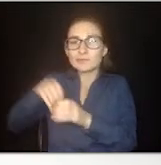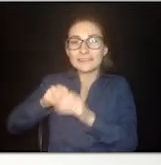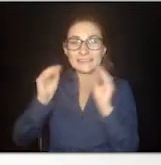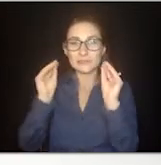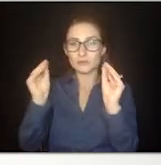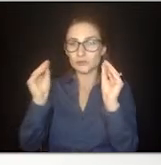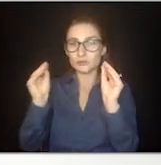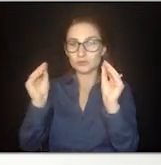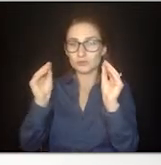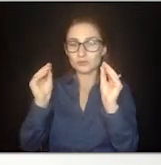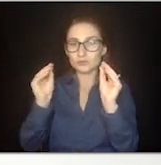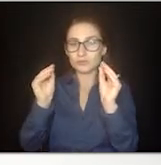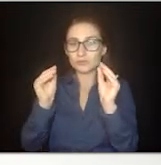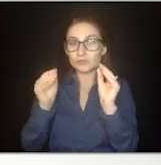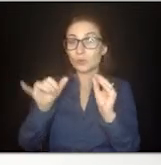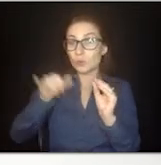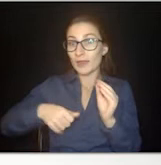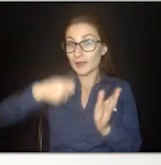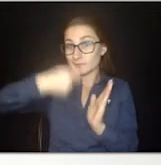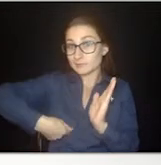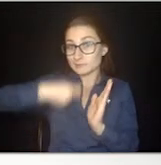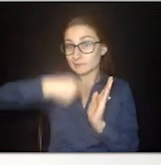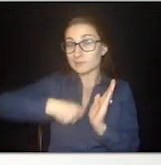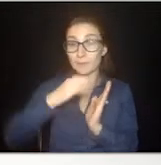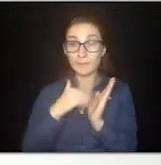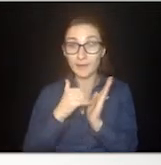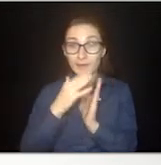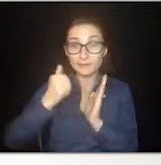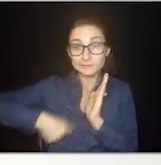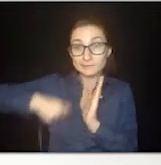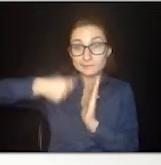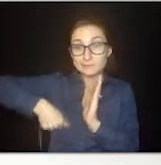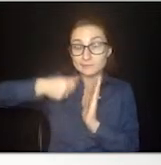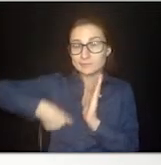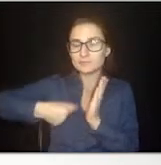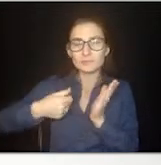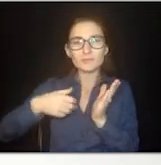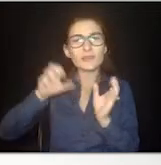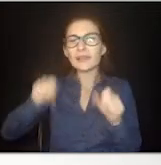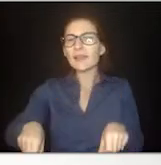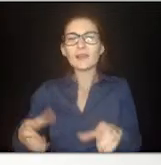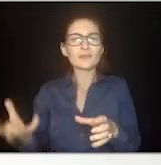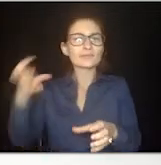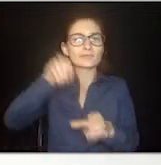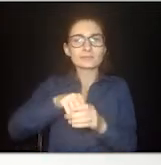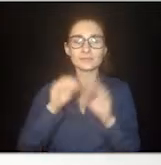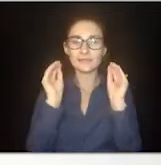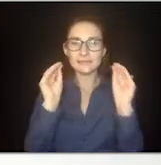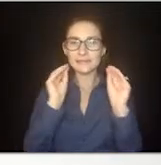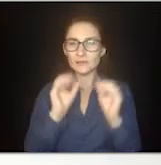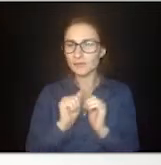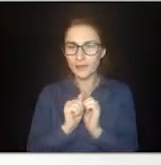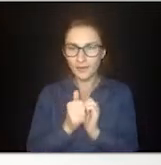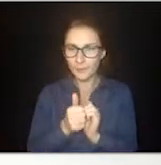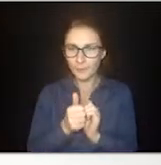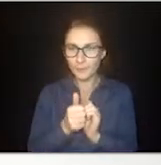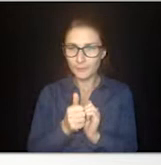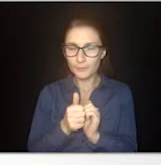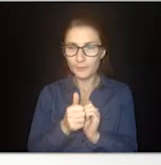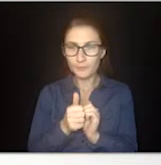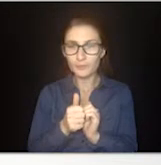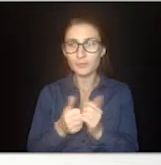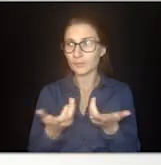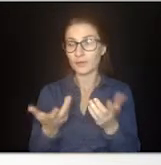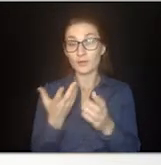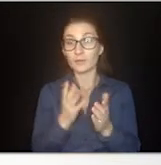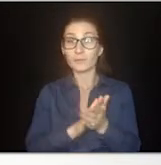teach? What can we do with that paint roller to teach? How are we going to